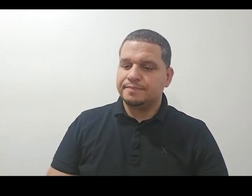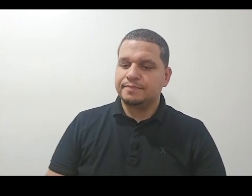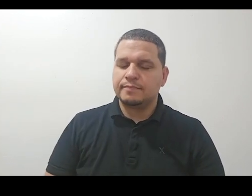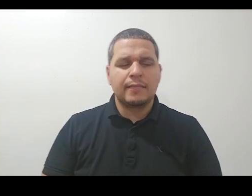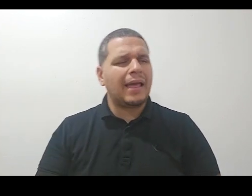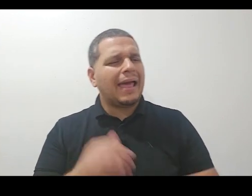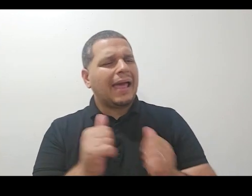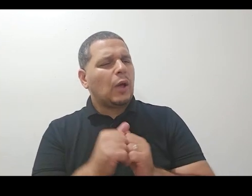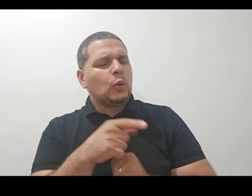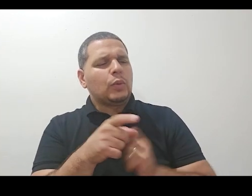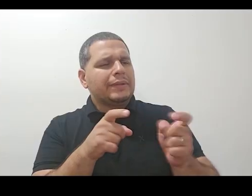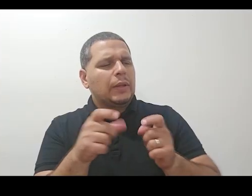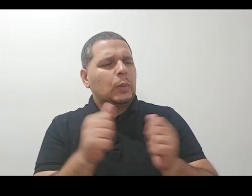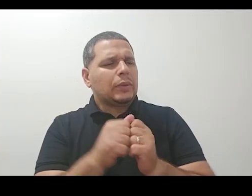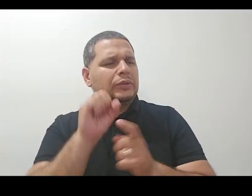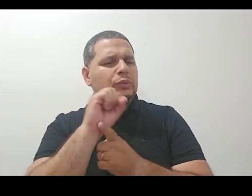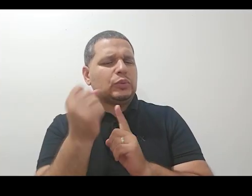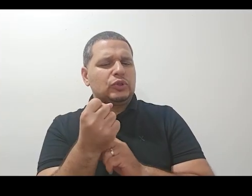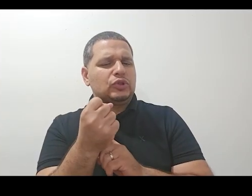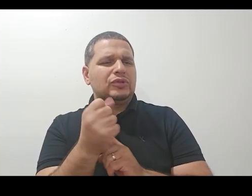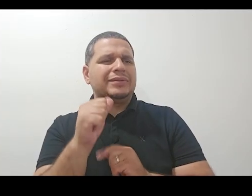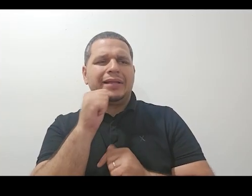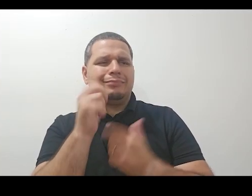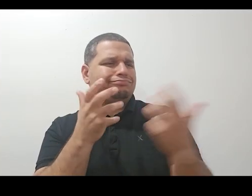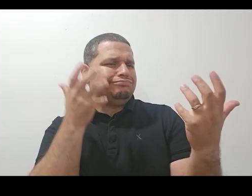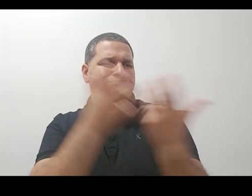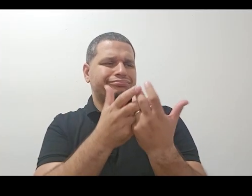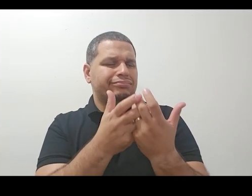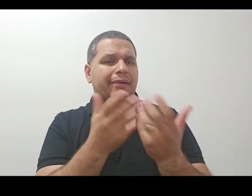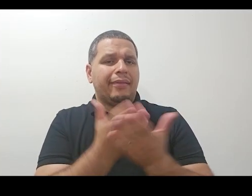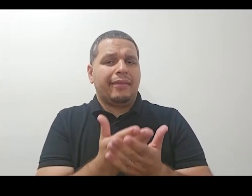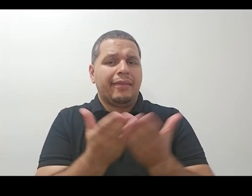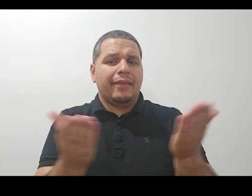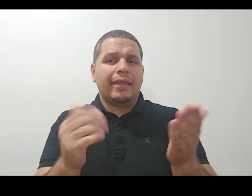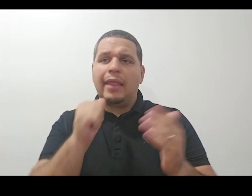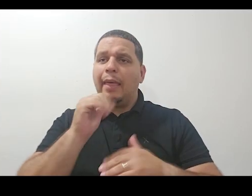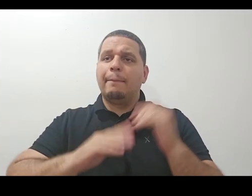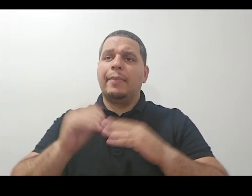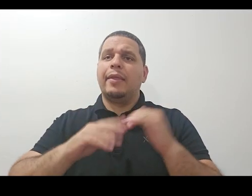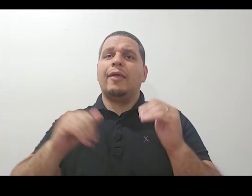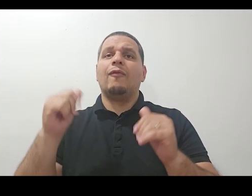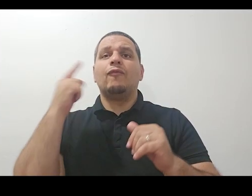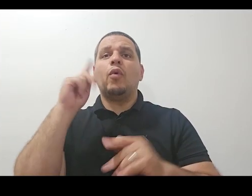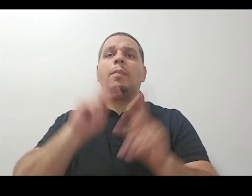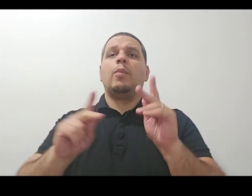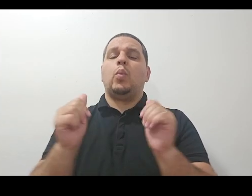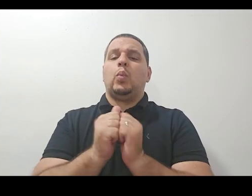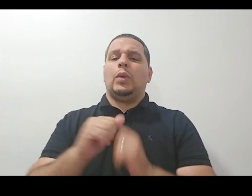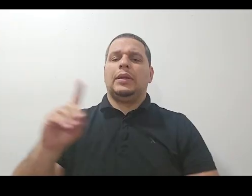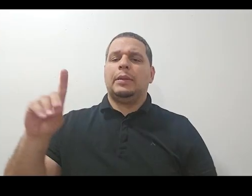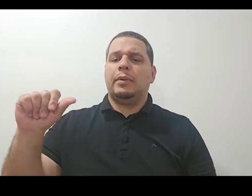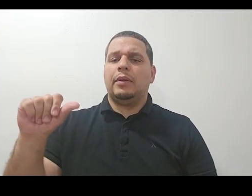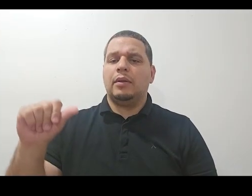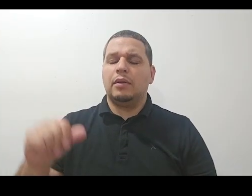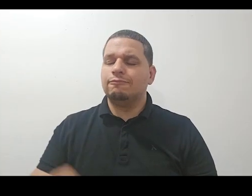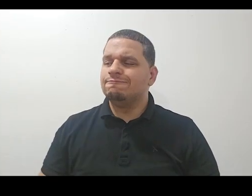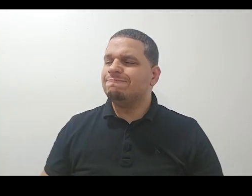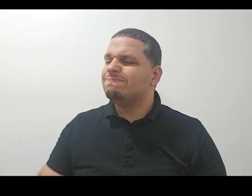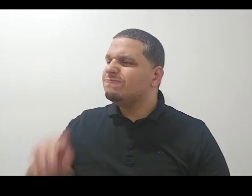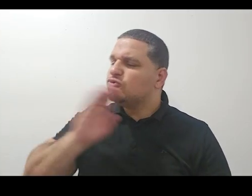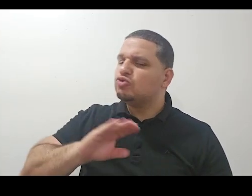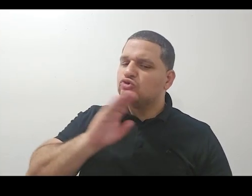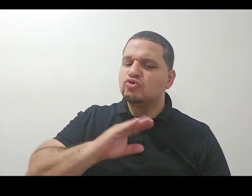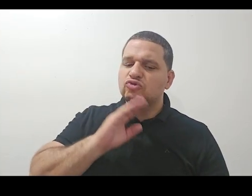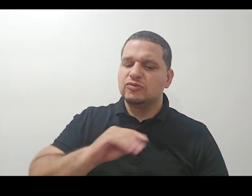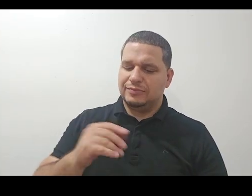So how do you deal with situations that aren't quite adapted to you? You know, things that aren't really built for people with disabilities? It's frustrating,